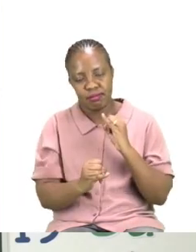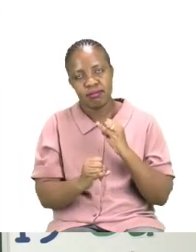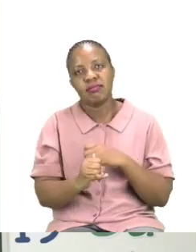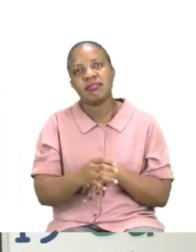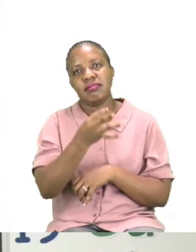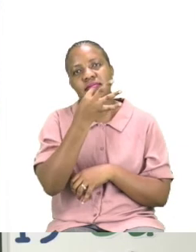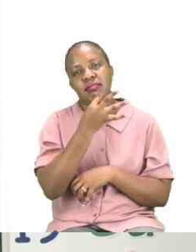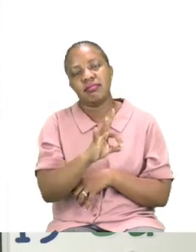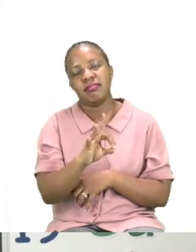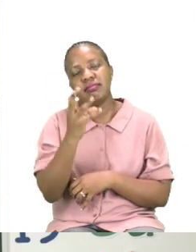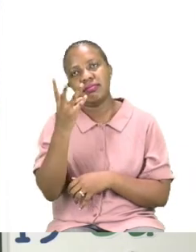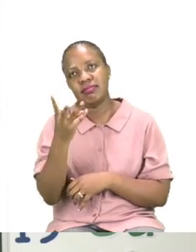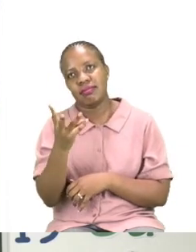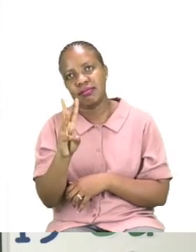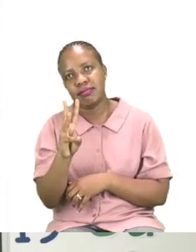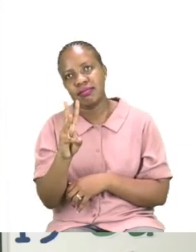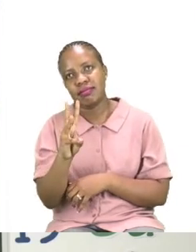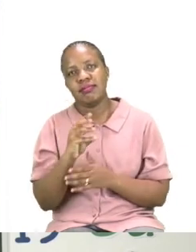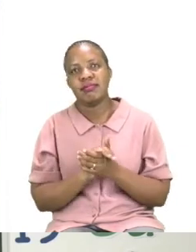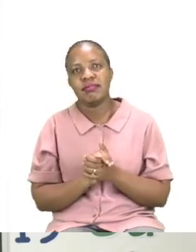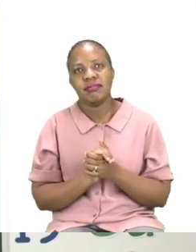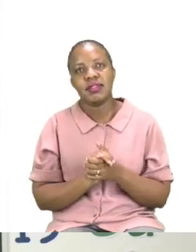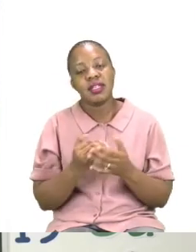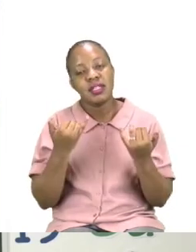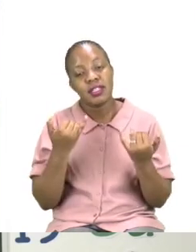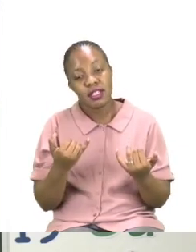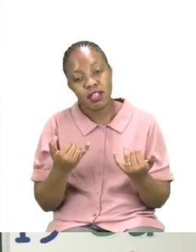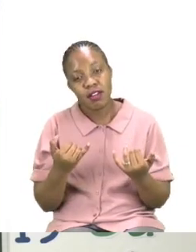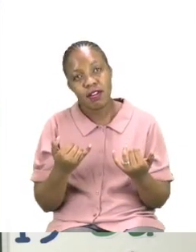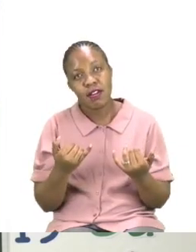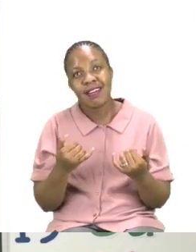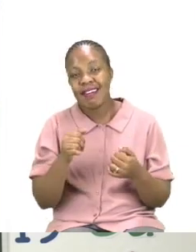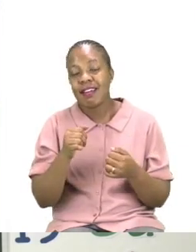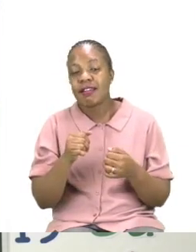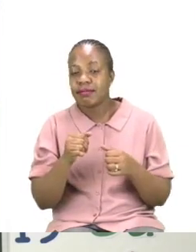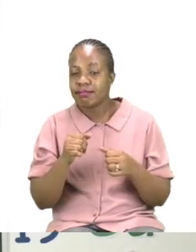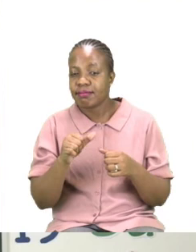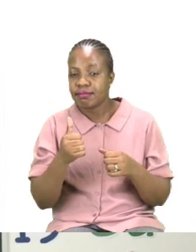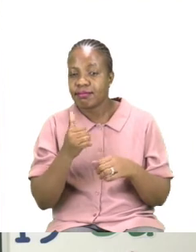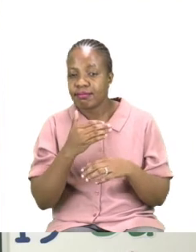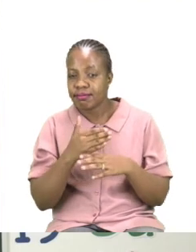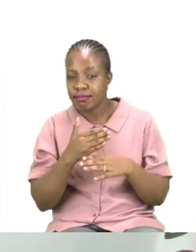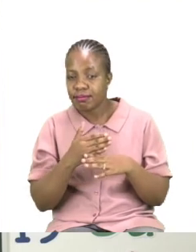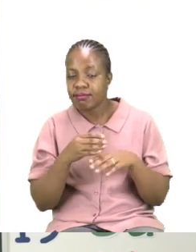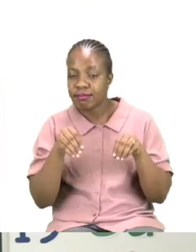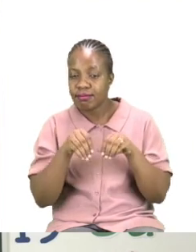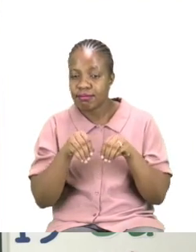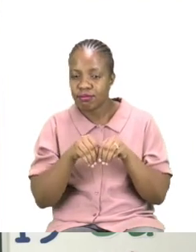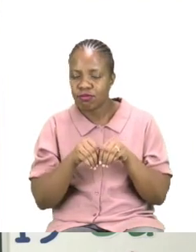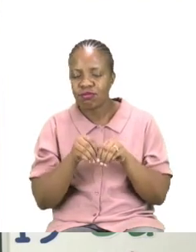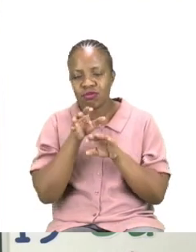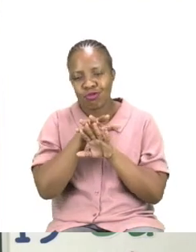96. Now I want you to take your time when you're doing these sums because sometimes they can be a bit tricky.